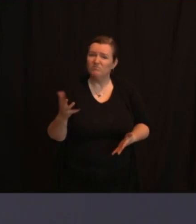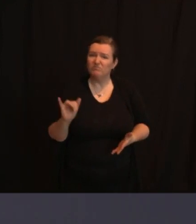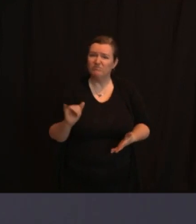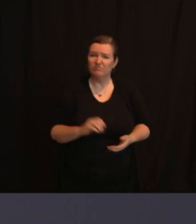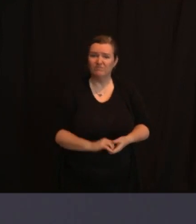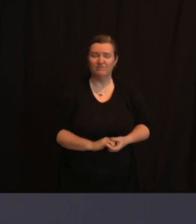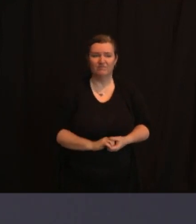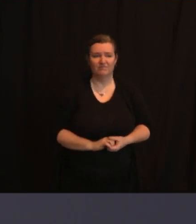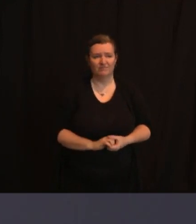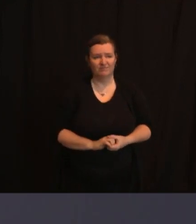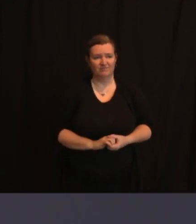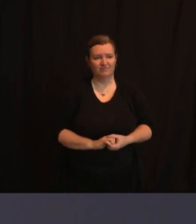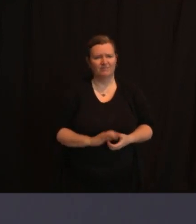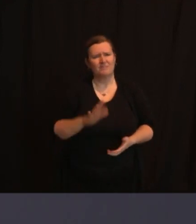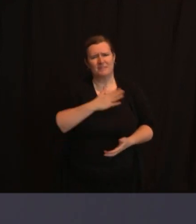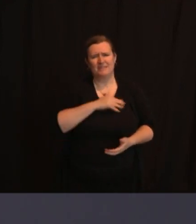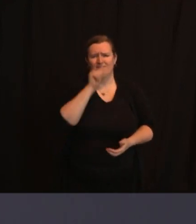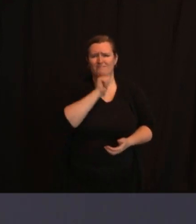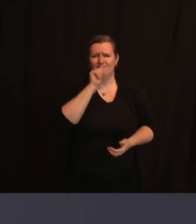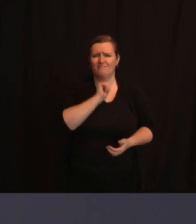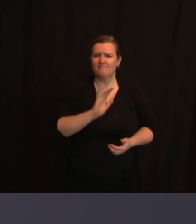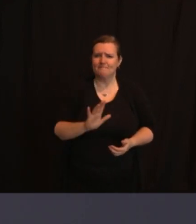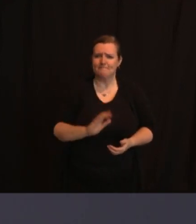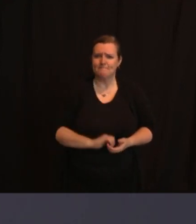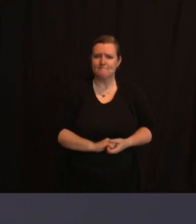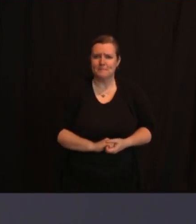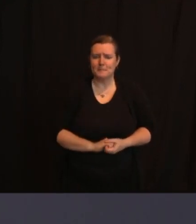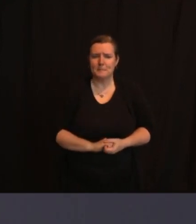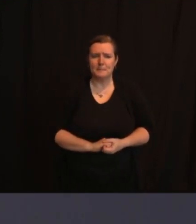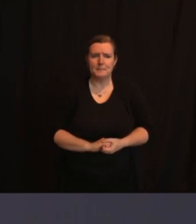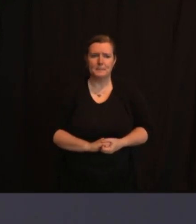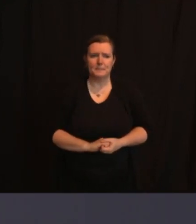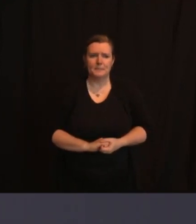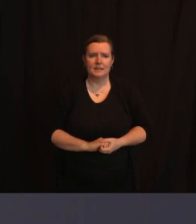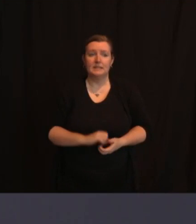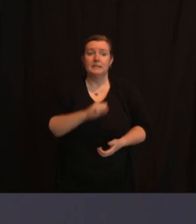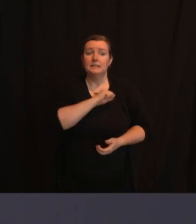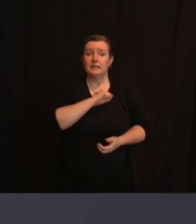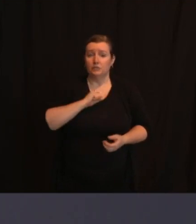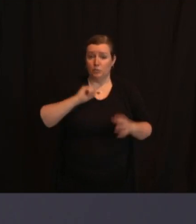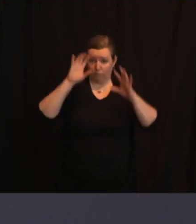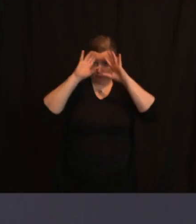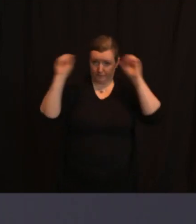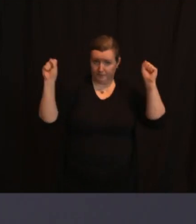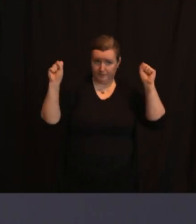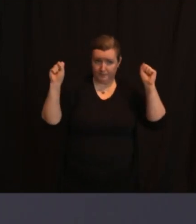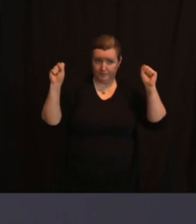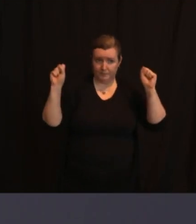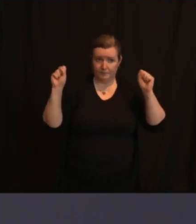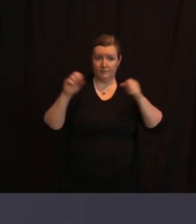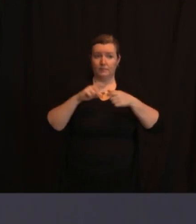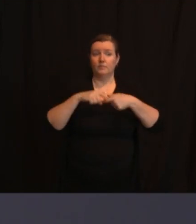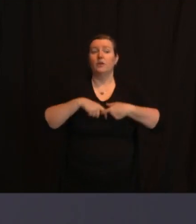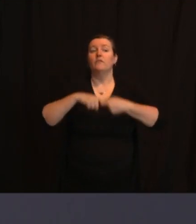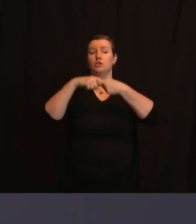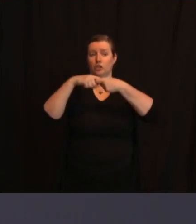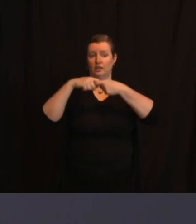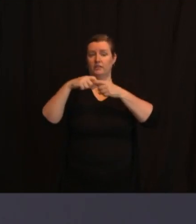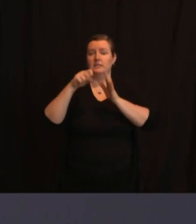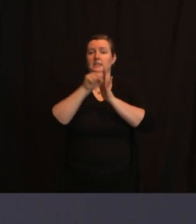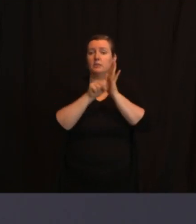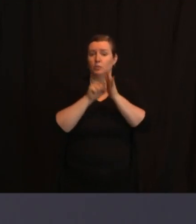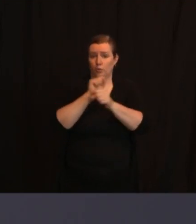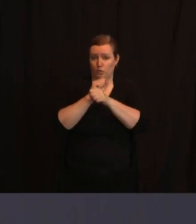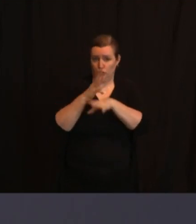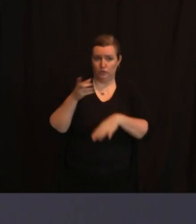us on that. We've said to the Senate President that as a conceptual matter on furloughs, we're open-minded to